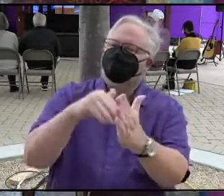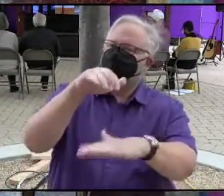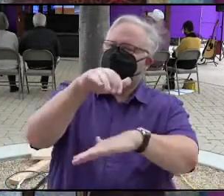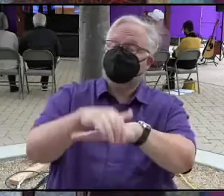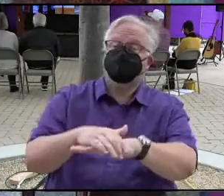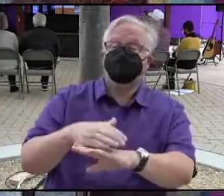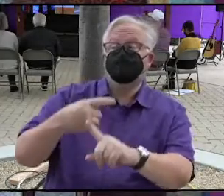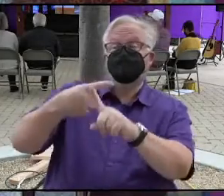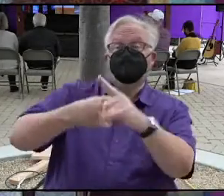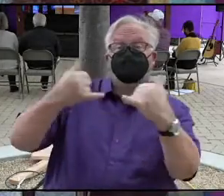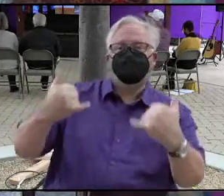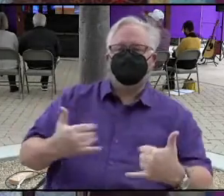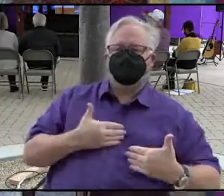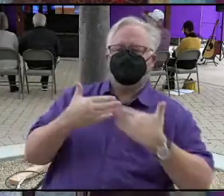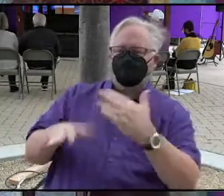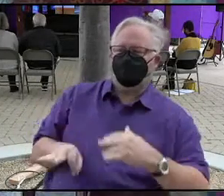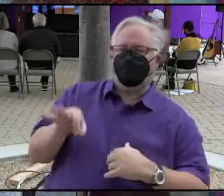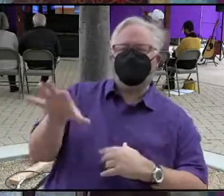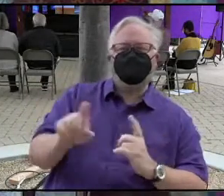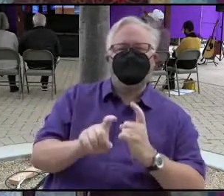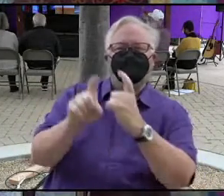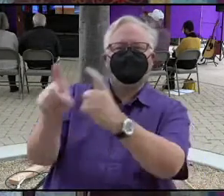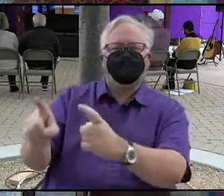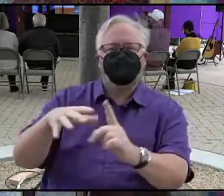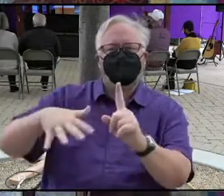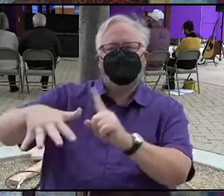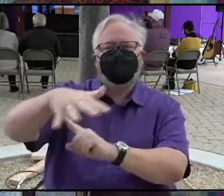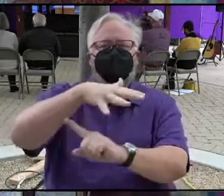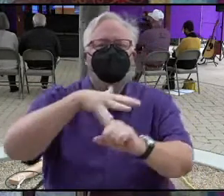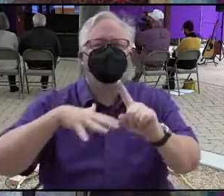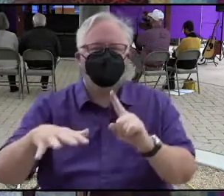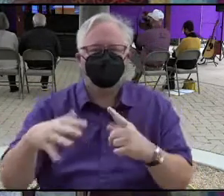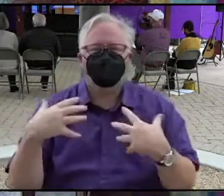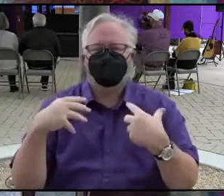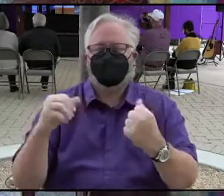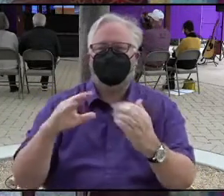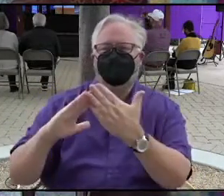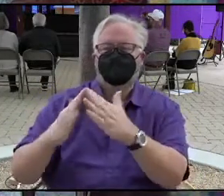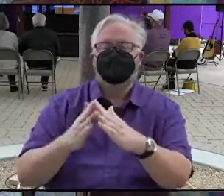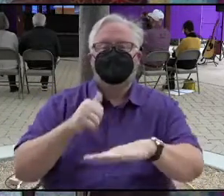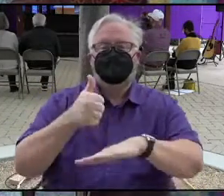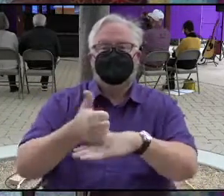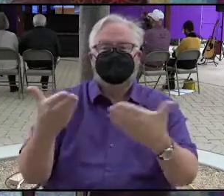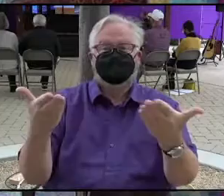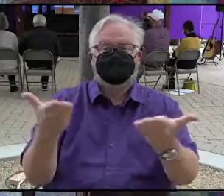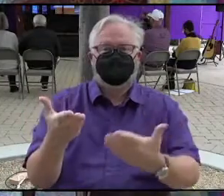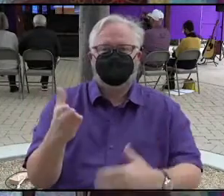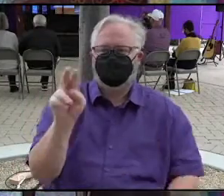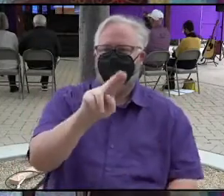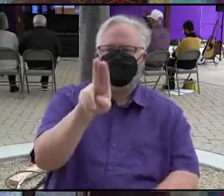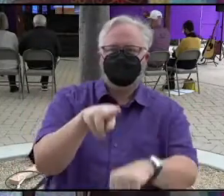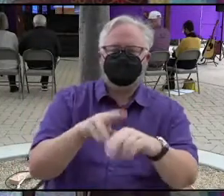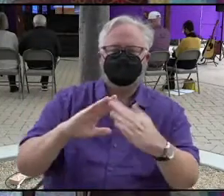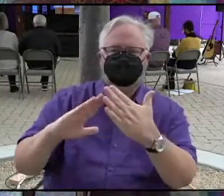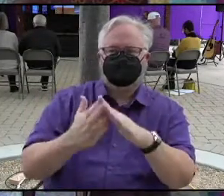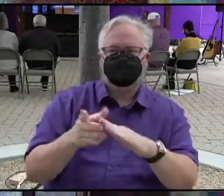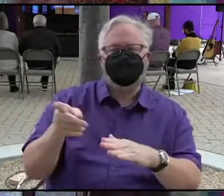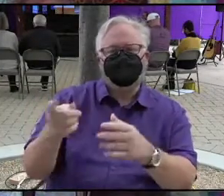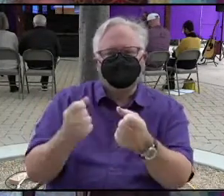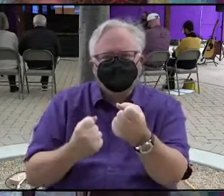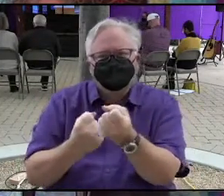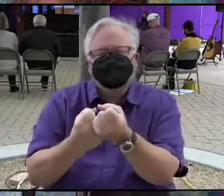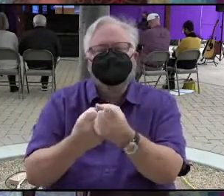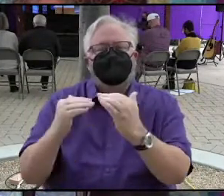generosity offering will go to the Environmental Health Coalition based right here in National City. Their mission is the affirmation of